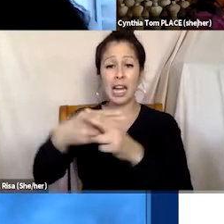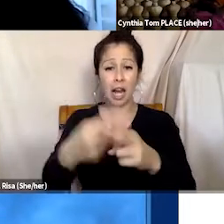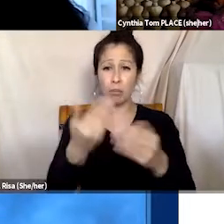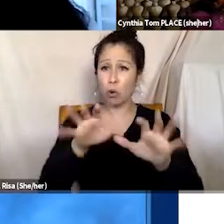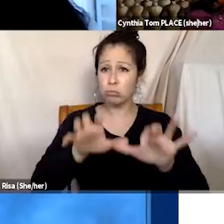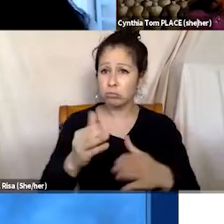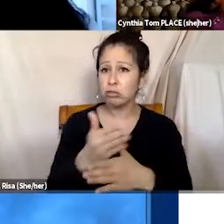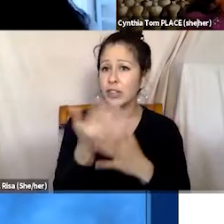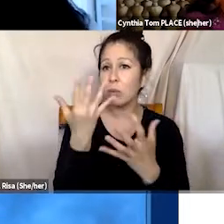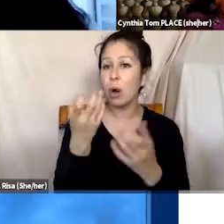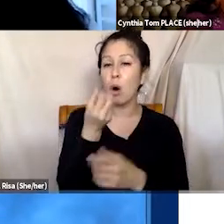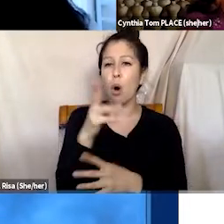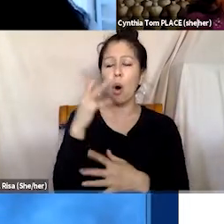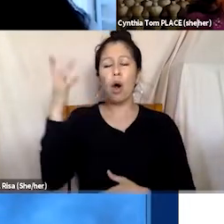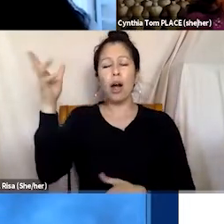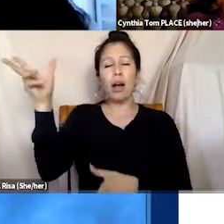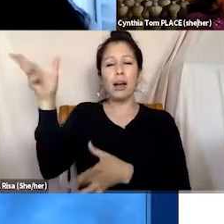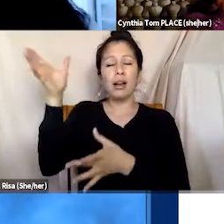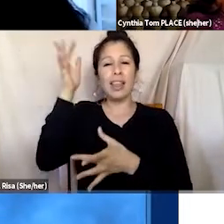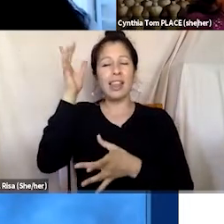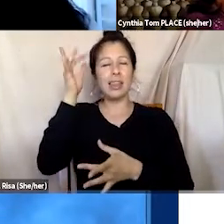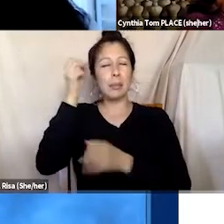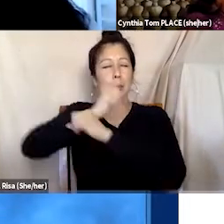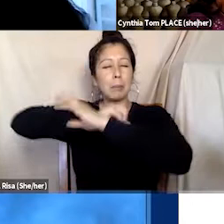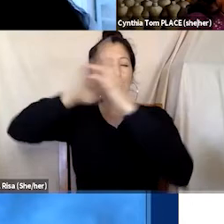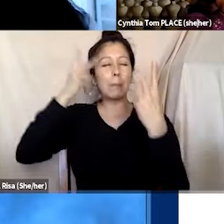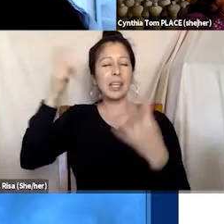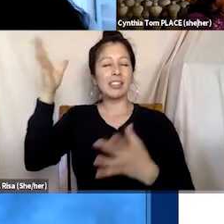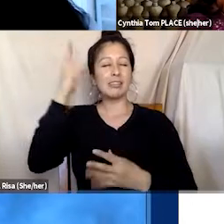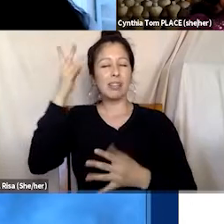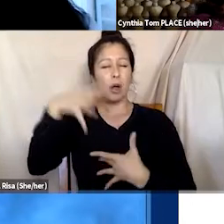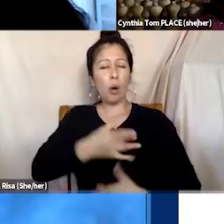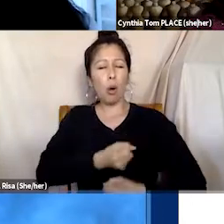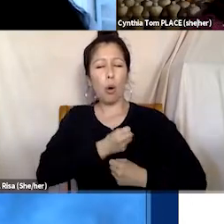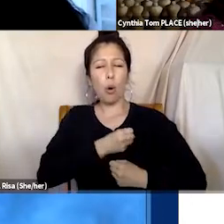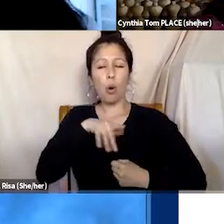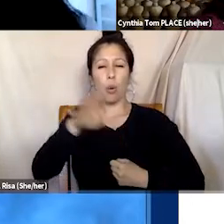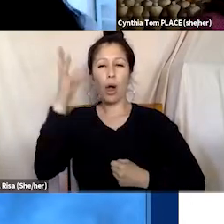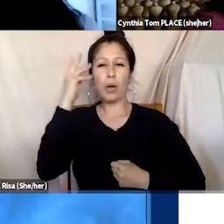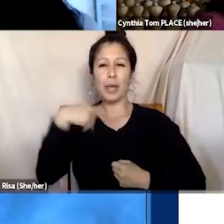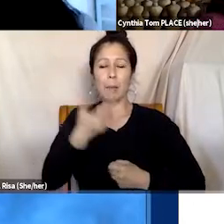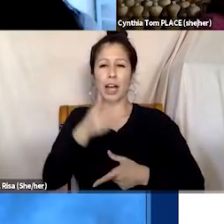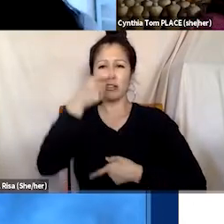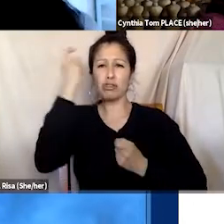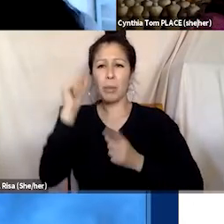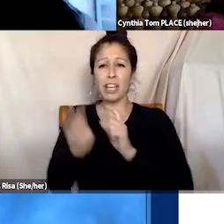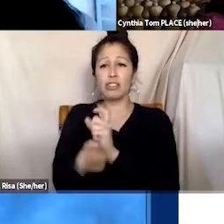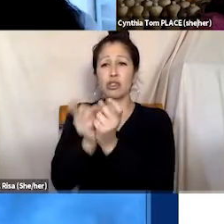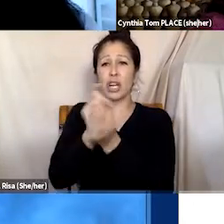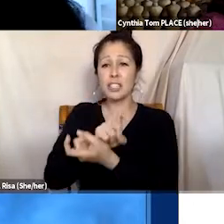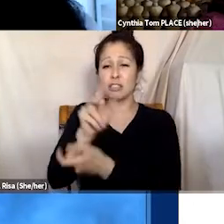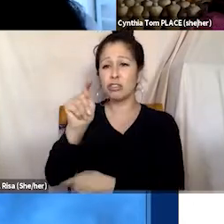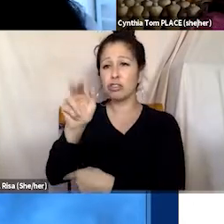there, or you can just hold their image close to your heart as we move through these lessons about trauma and transformational